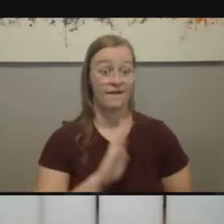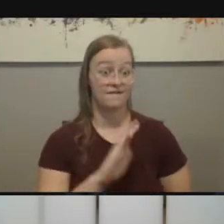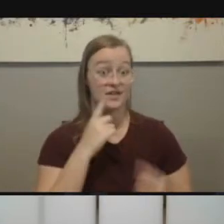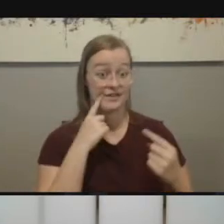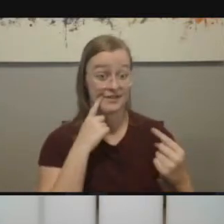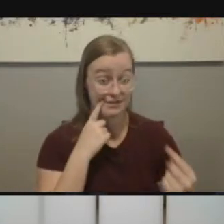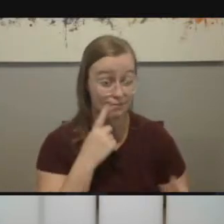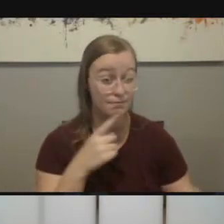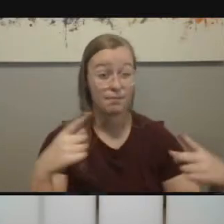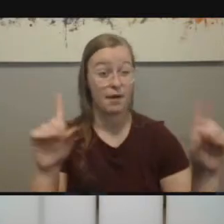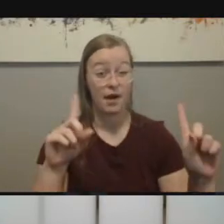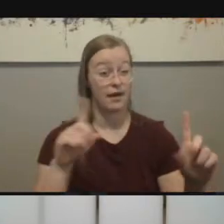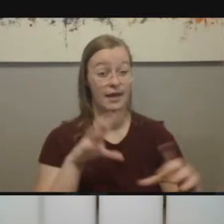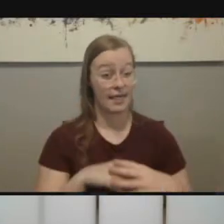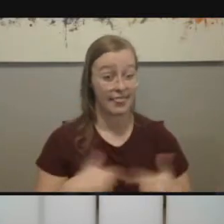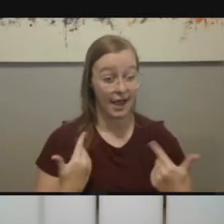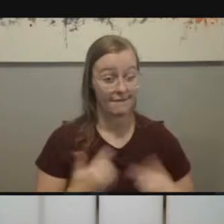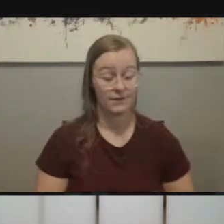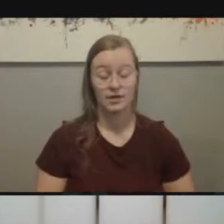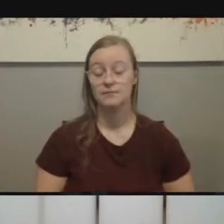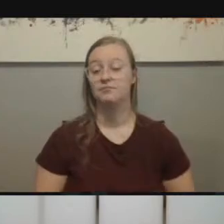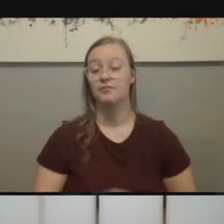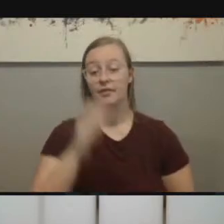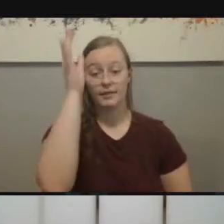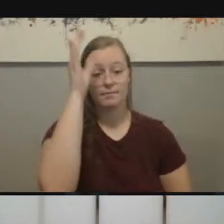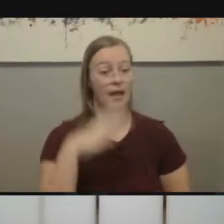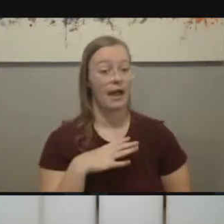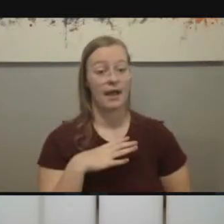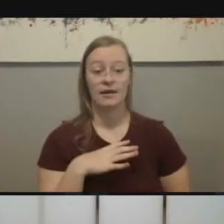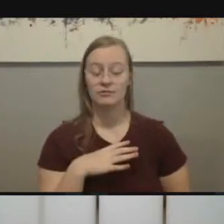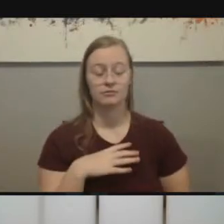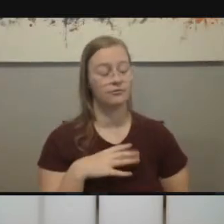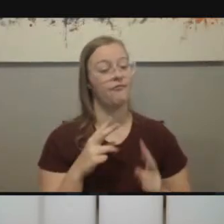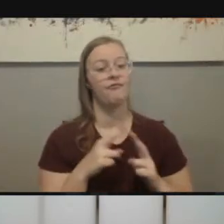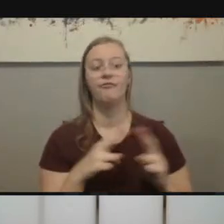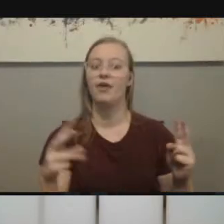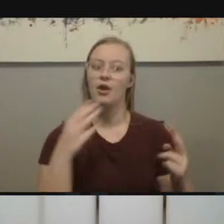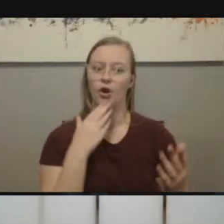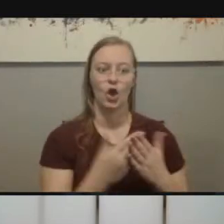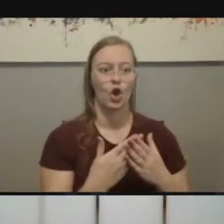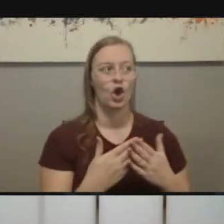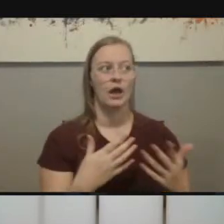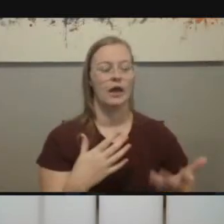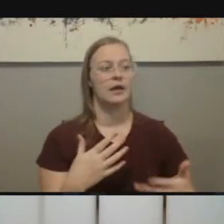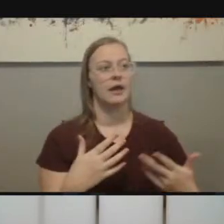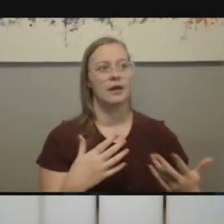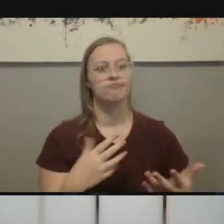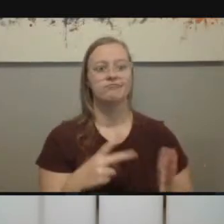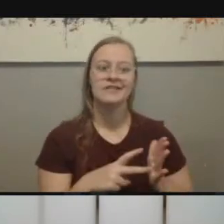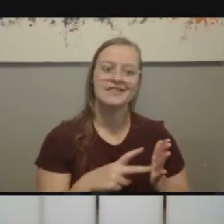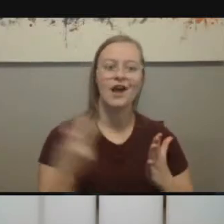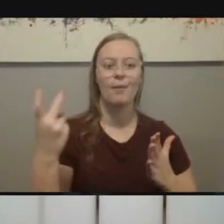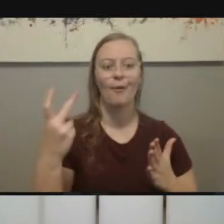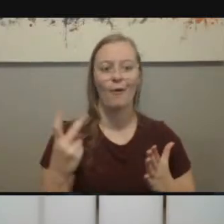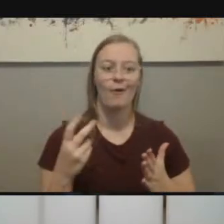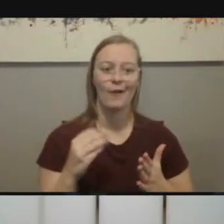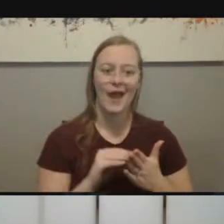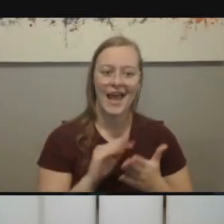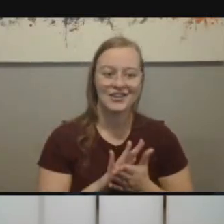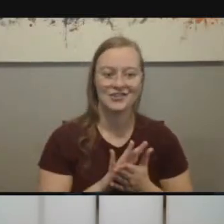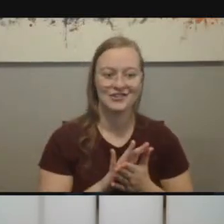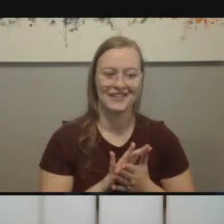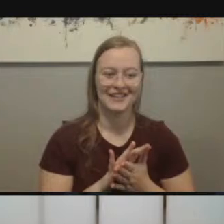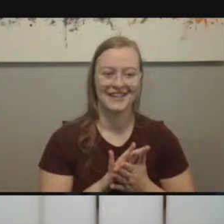life, a man very, very good at double entry